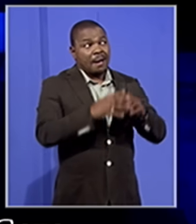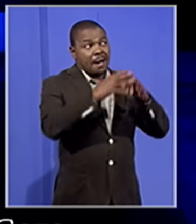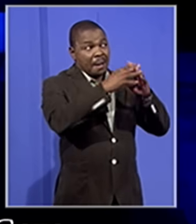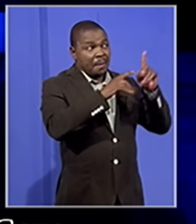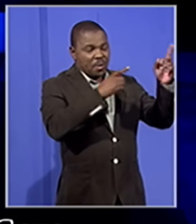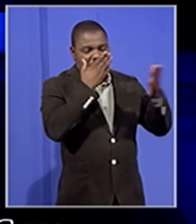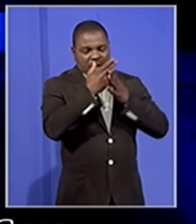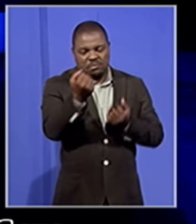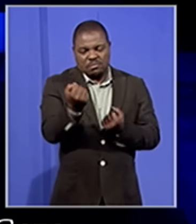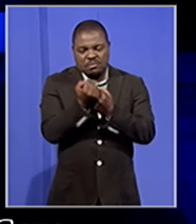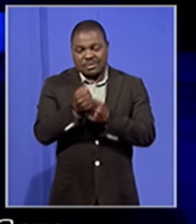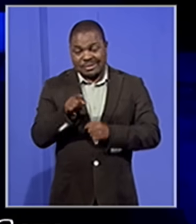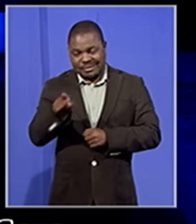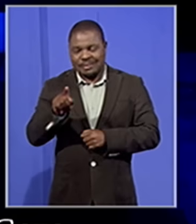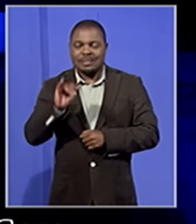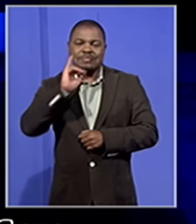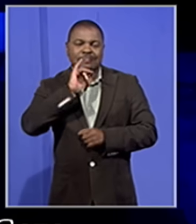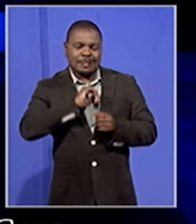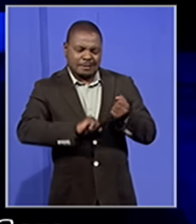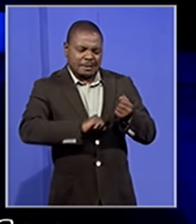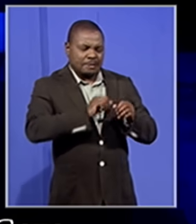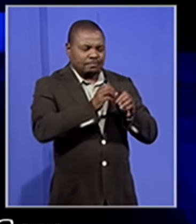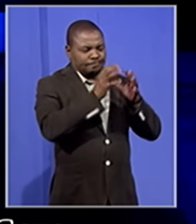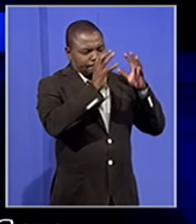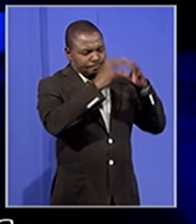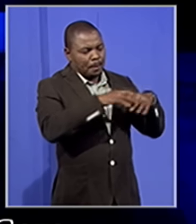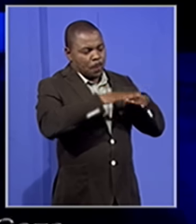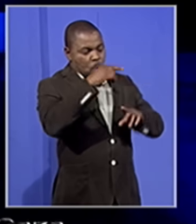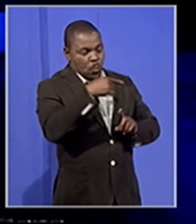e feletseng ya Amerika ho phethela mosebetsi Gaza.